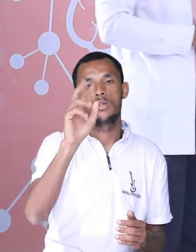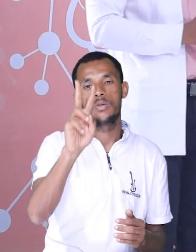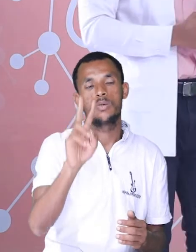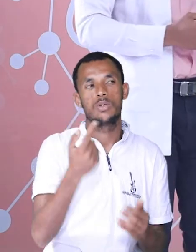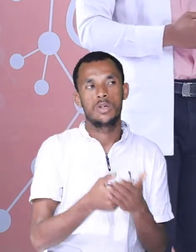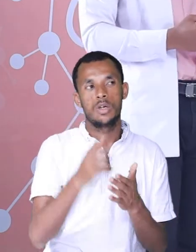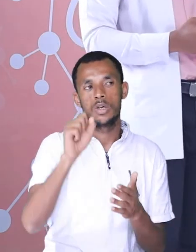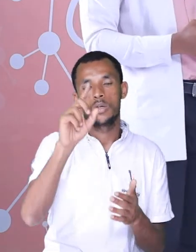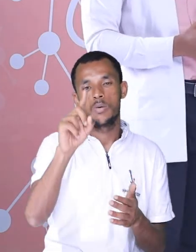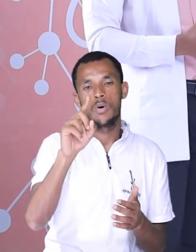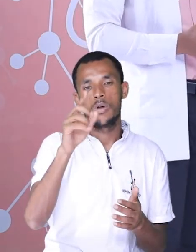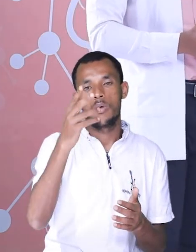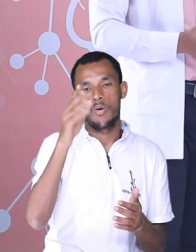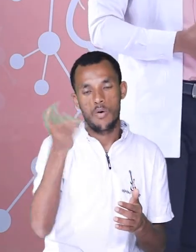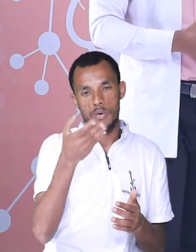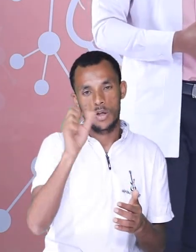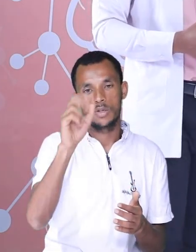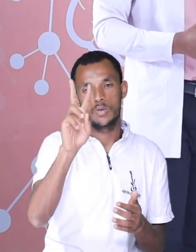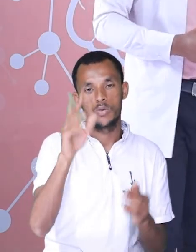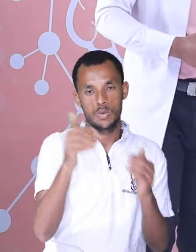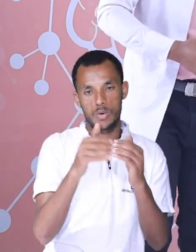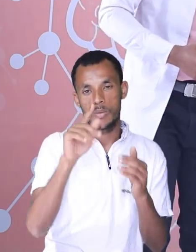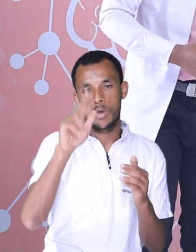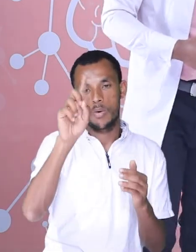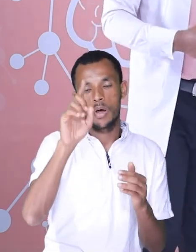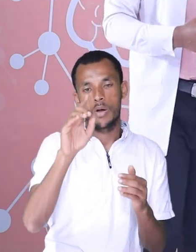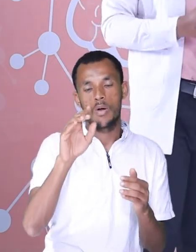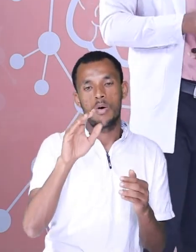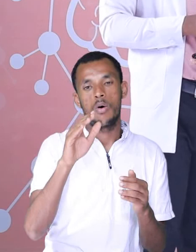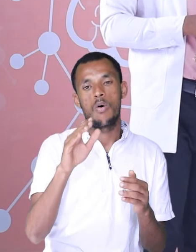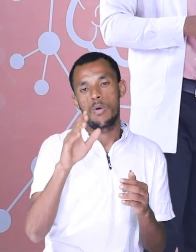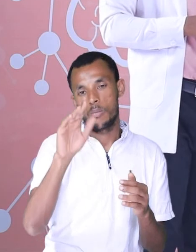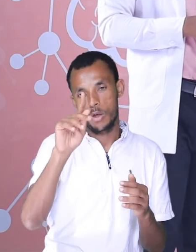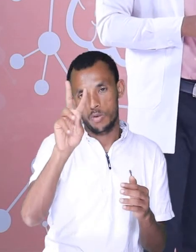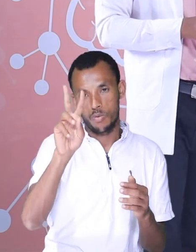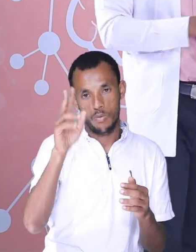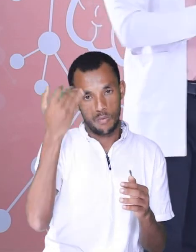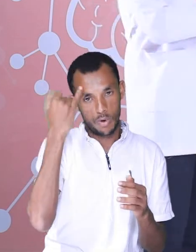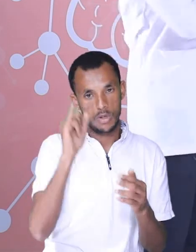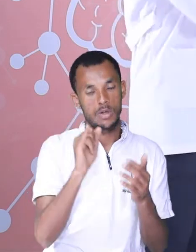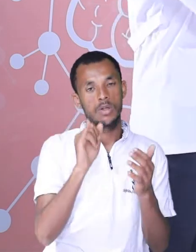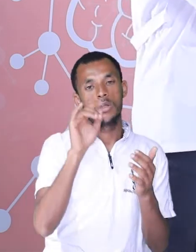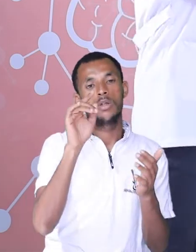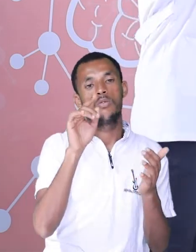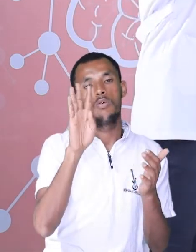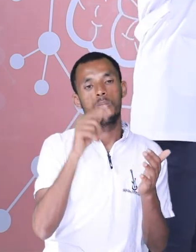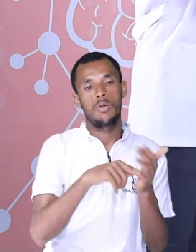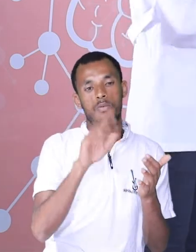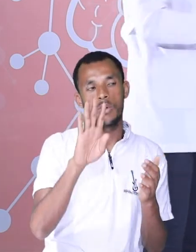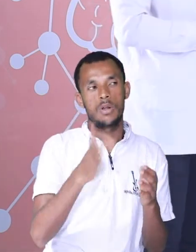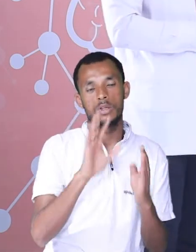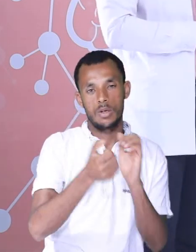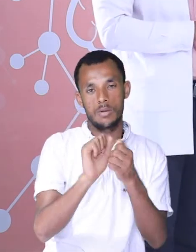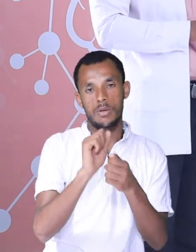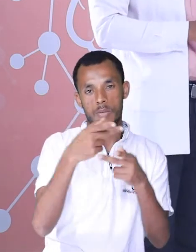over S2 is equal to P1 over P2. That is from theorem 4.4. Simply, let's substitute